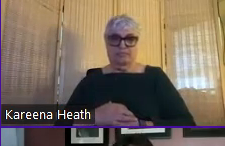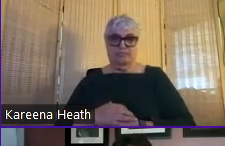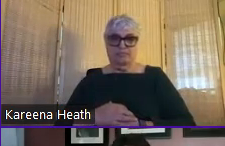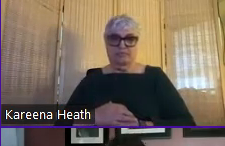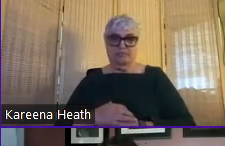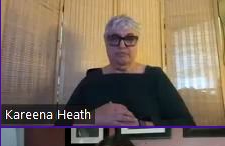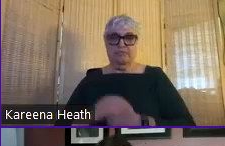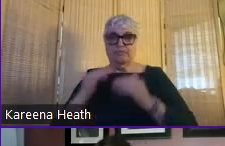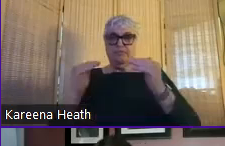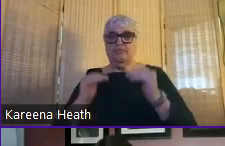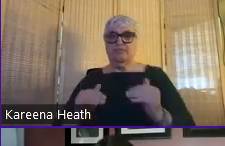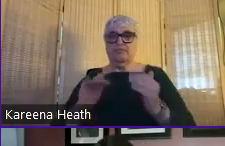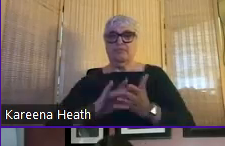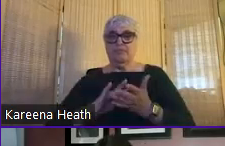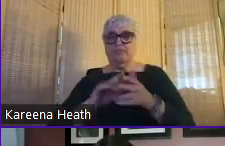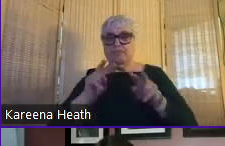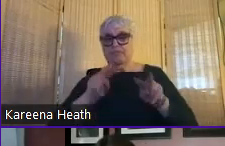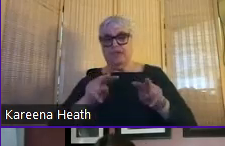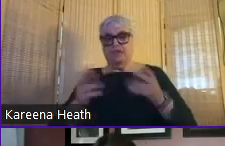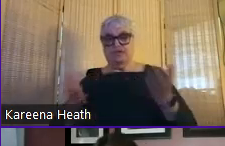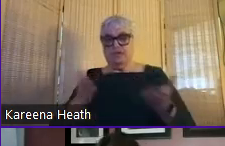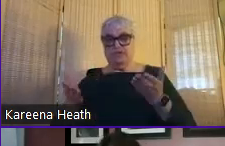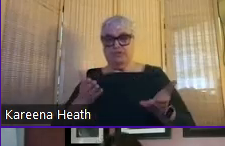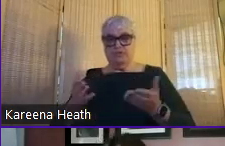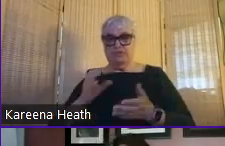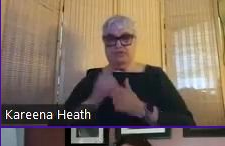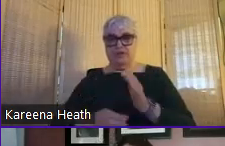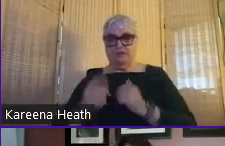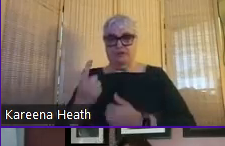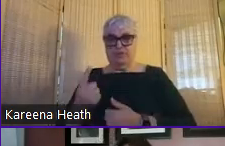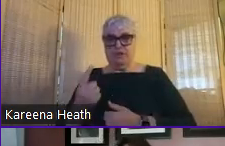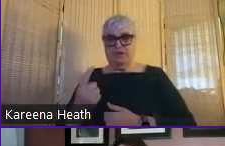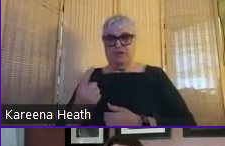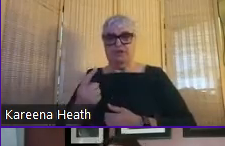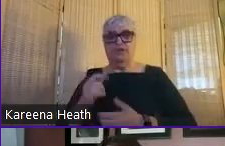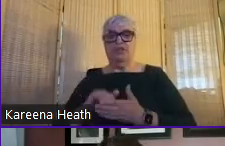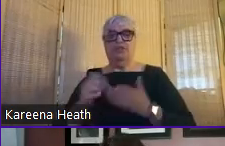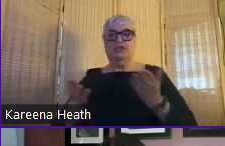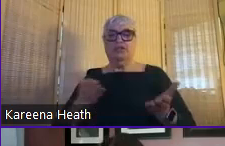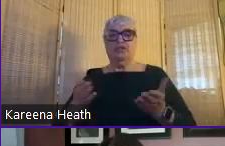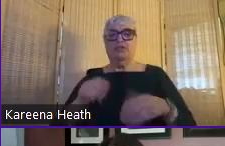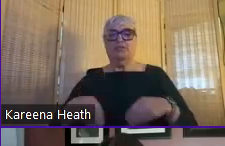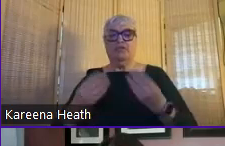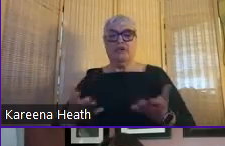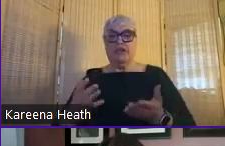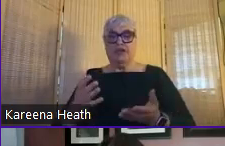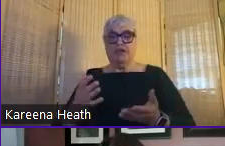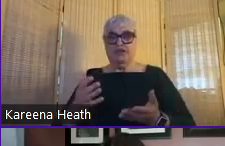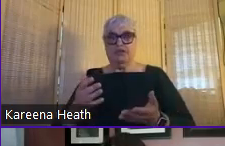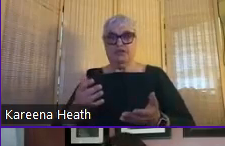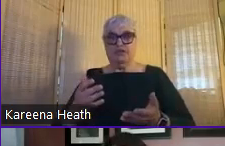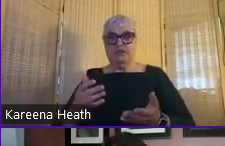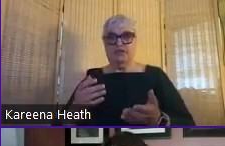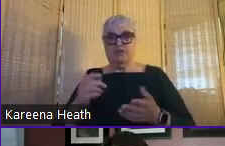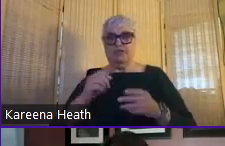So moving into medically monitored services as defined in Chapter 1, these are services that are provided by an